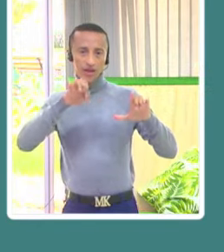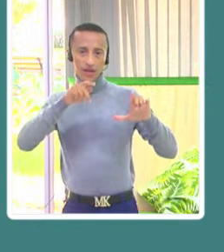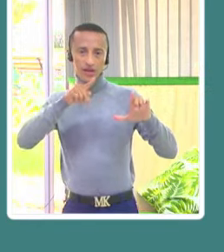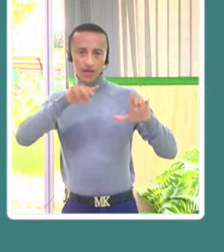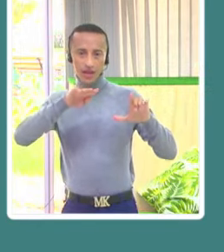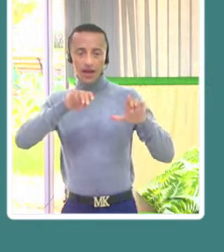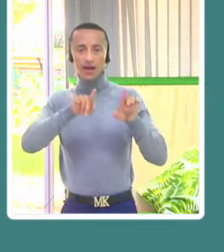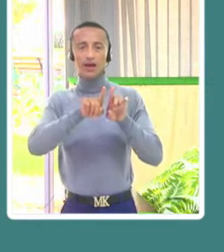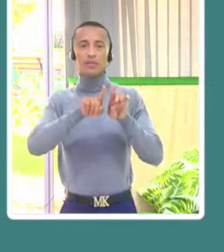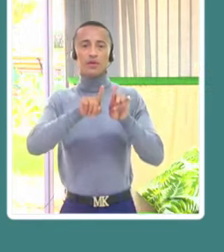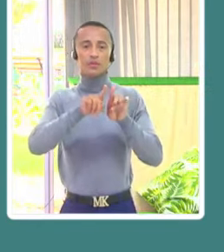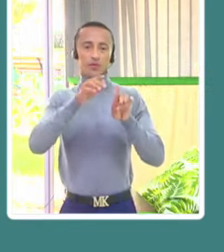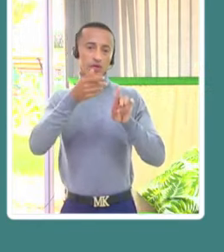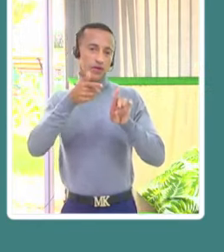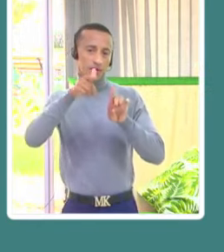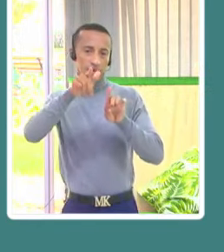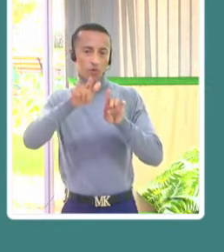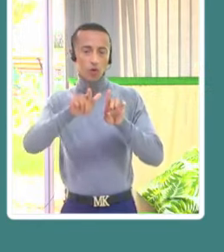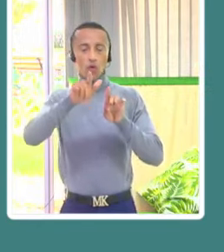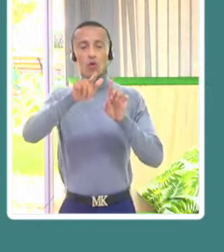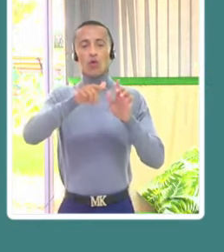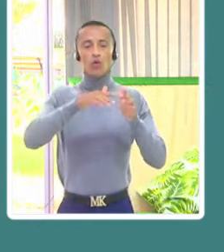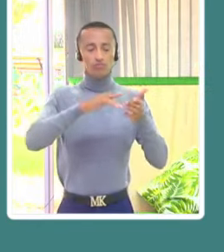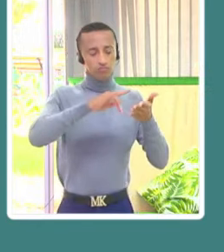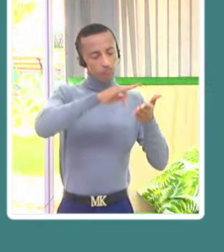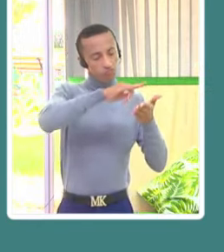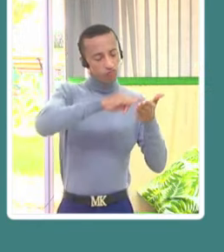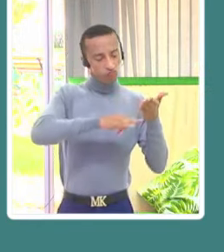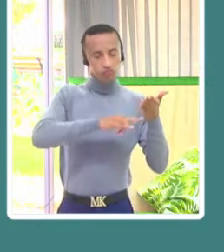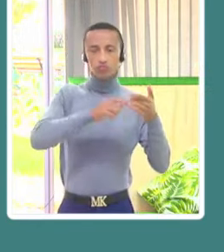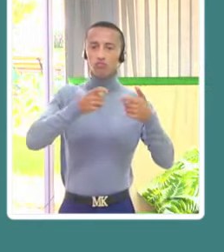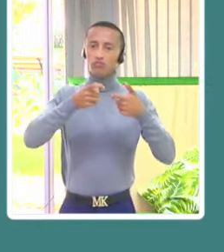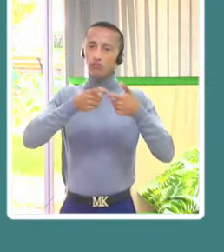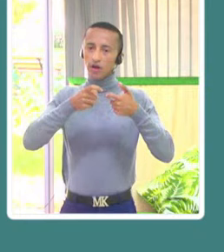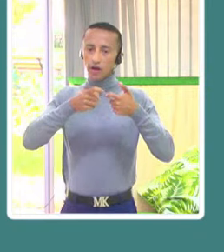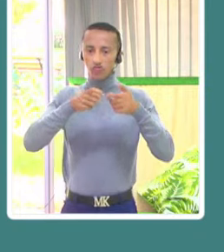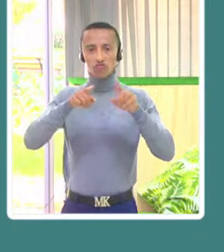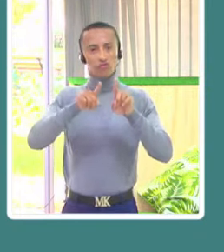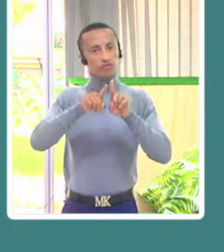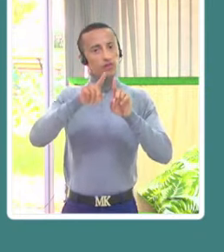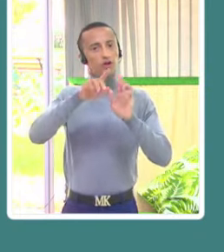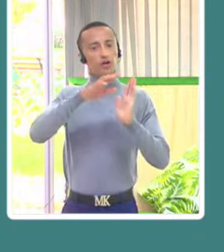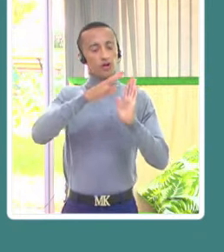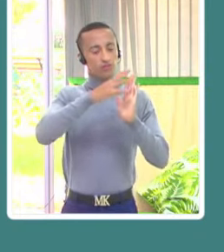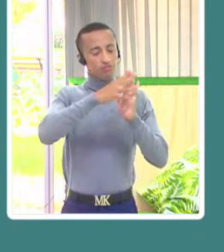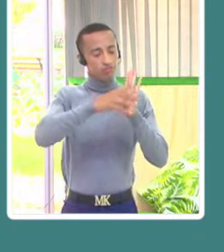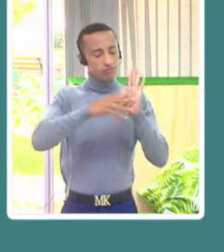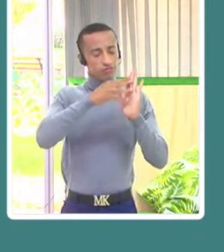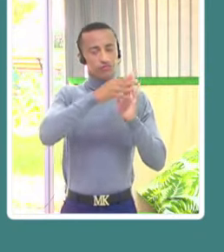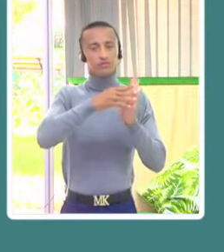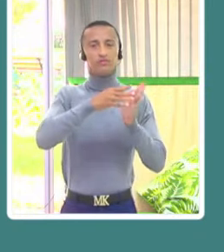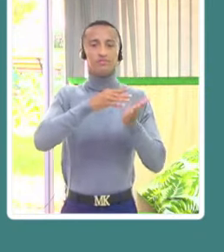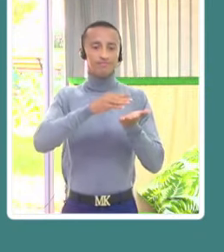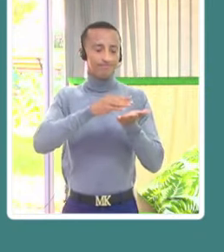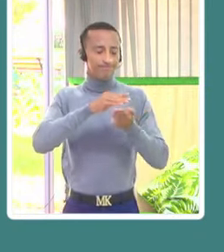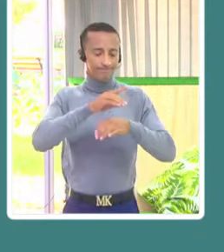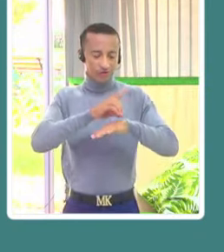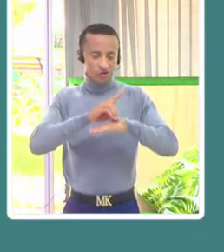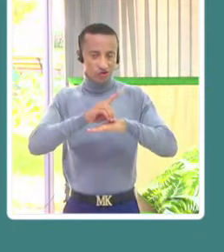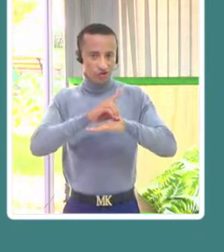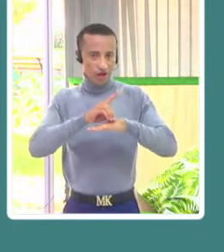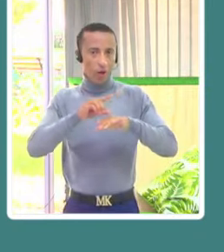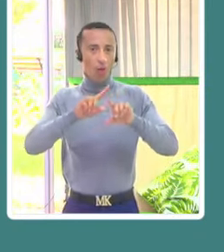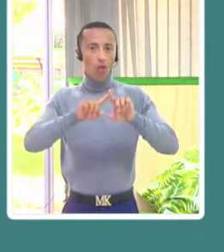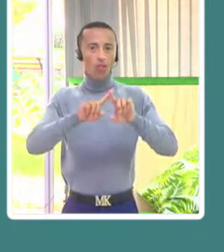A health record is a digital credential. So there's a big layer of credentials in